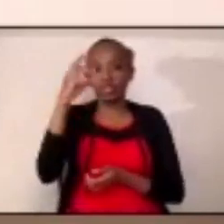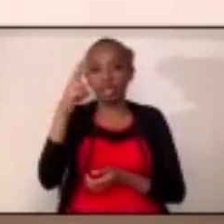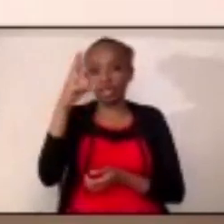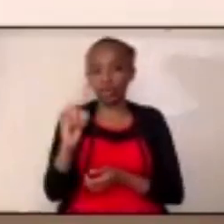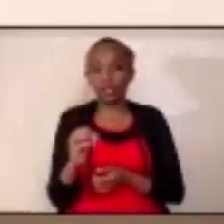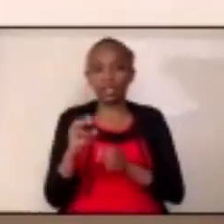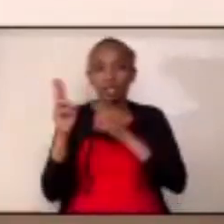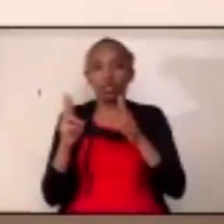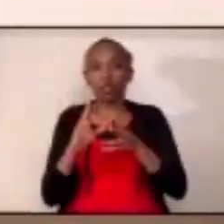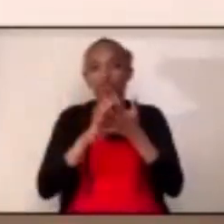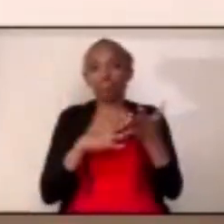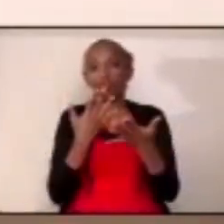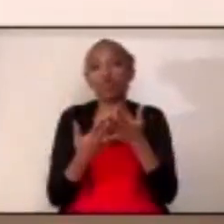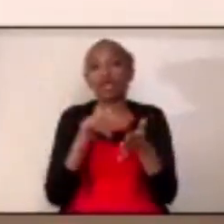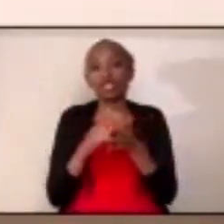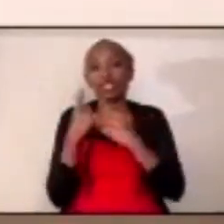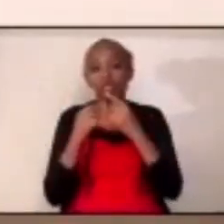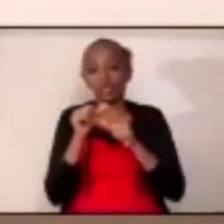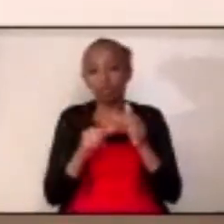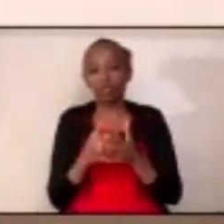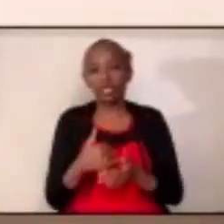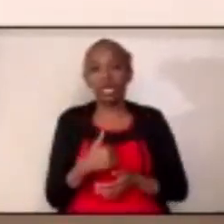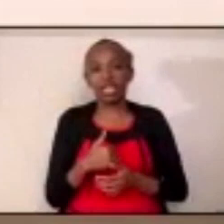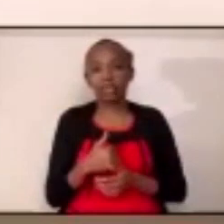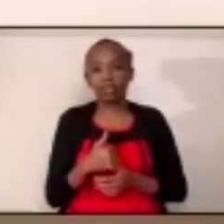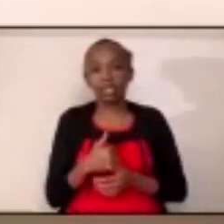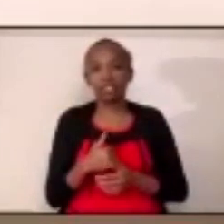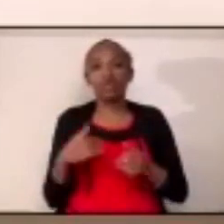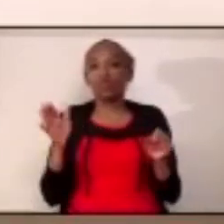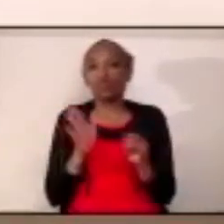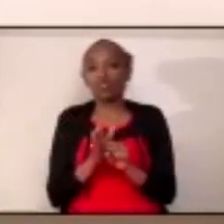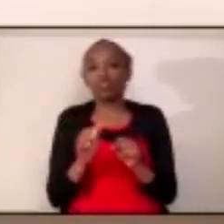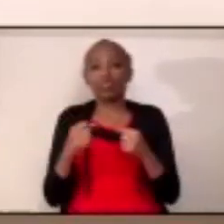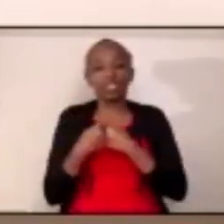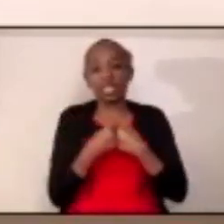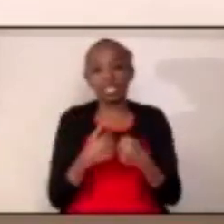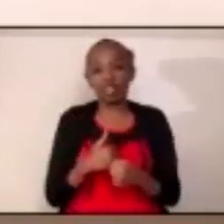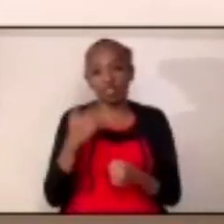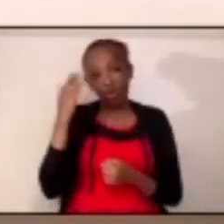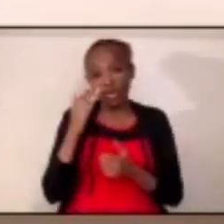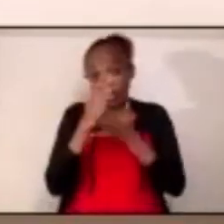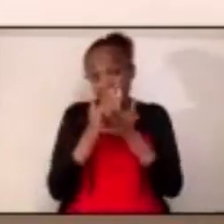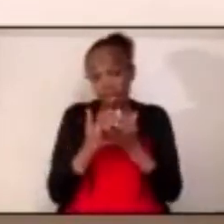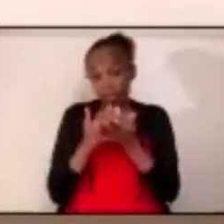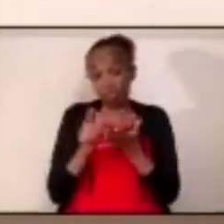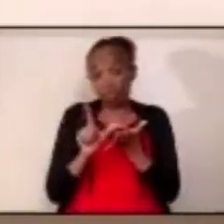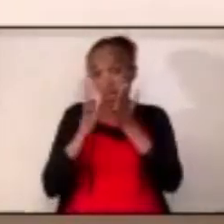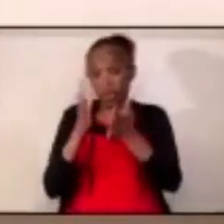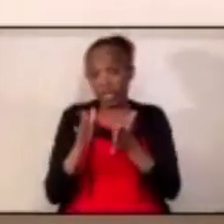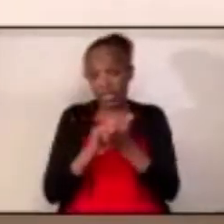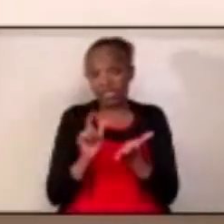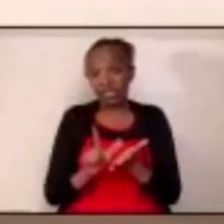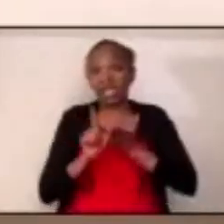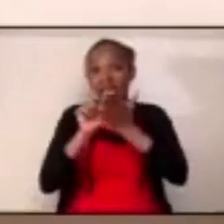that I've referred to has been riddled with challenges because some of our creditors, that is the